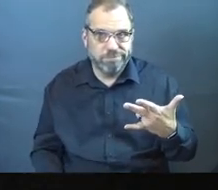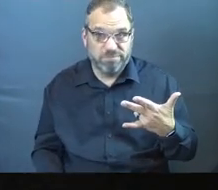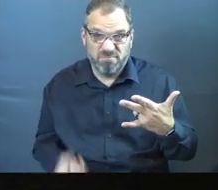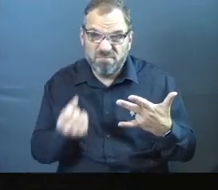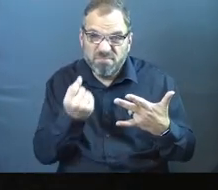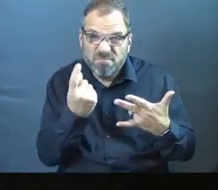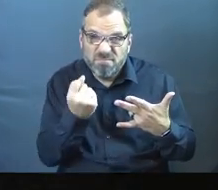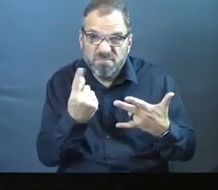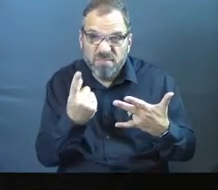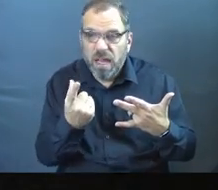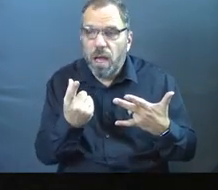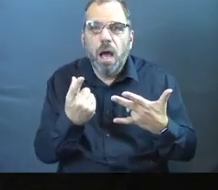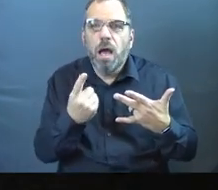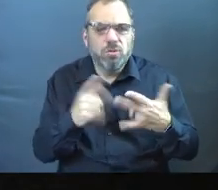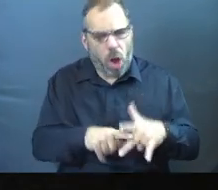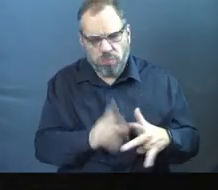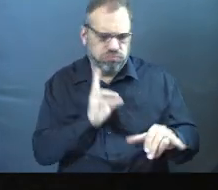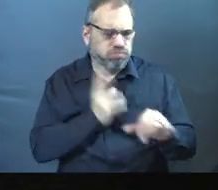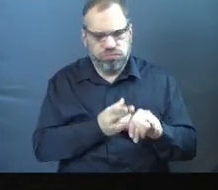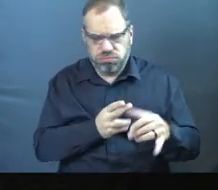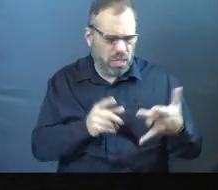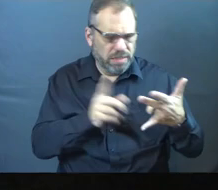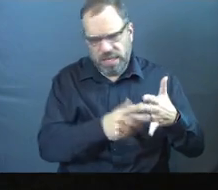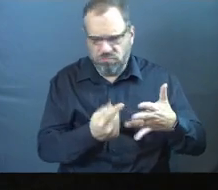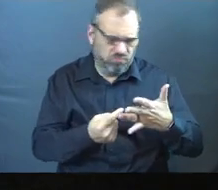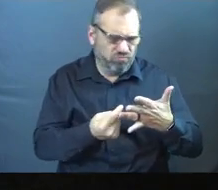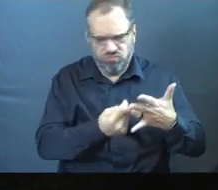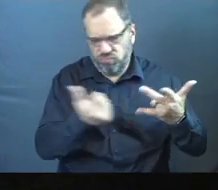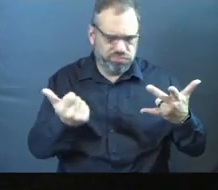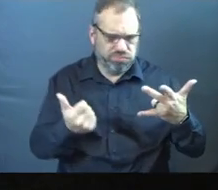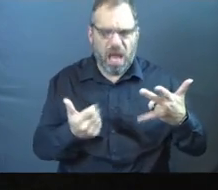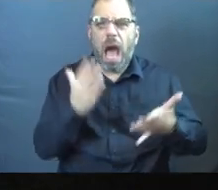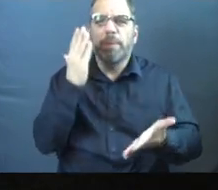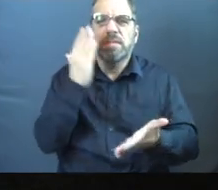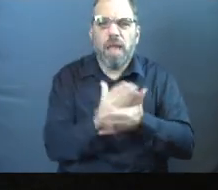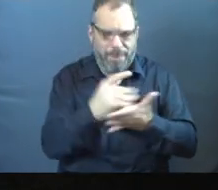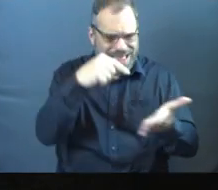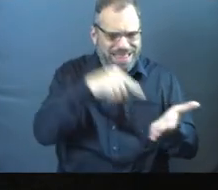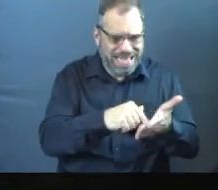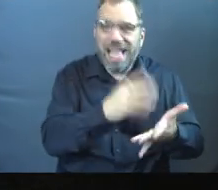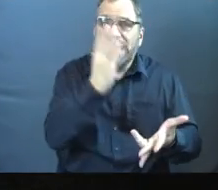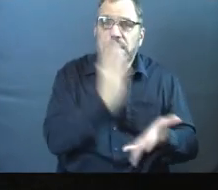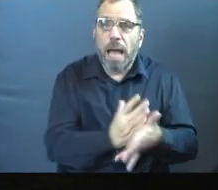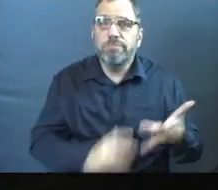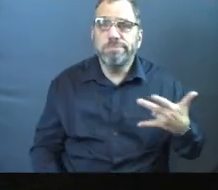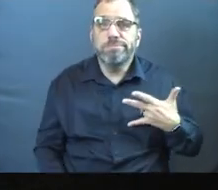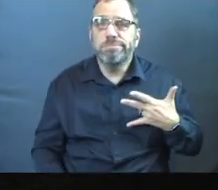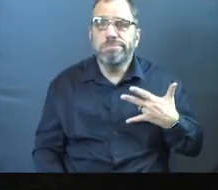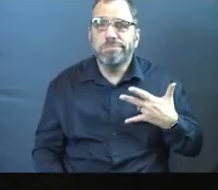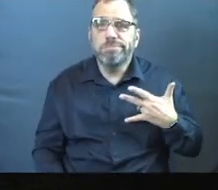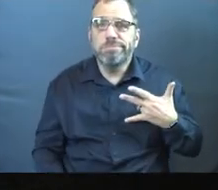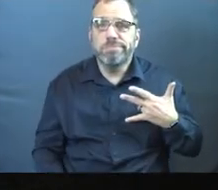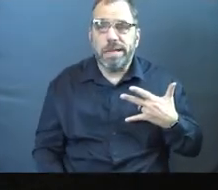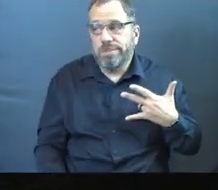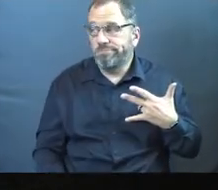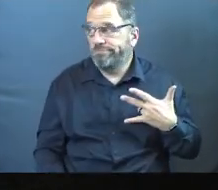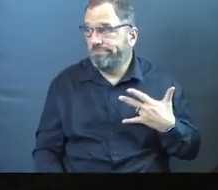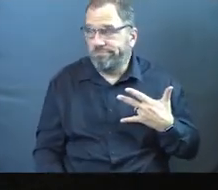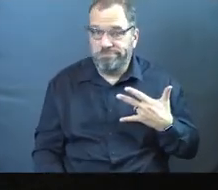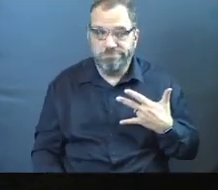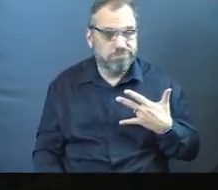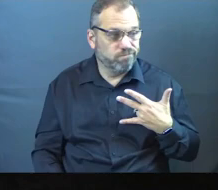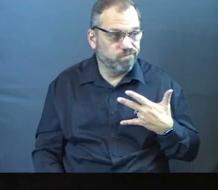Does that make sense? We jump in and we go, I'm going to give something up for the Lord. I'm going to I'm going to stop this thing. And we stop doing that thing. And then we're just like,